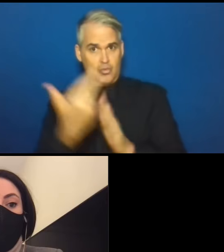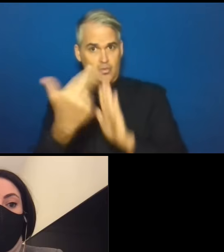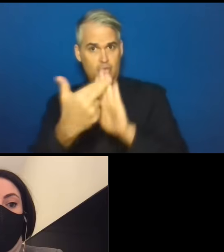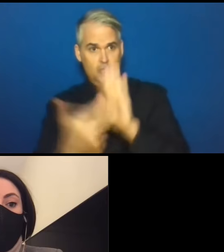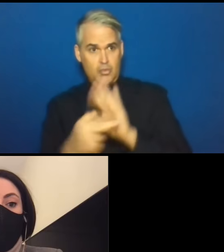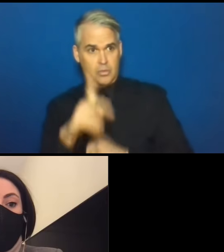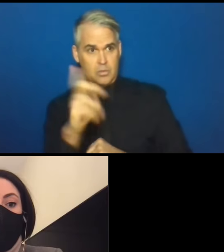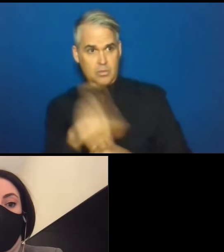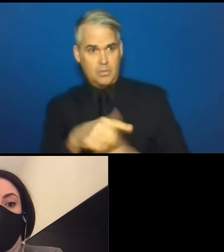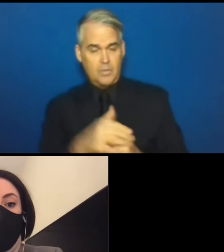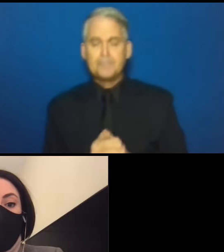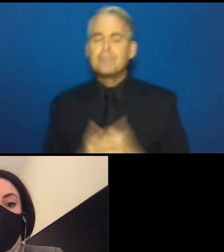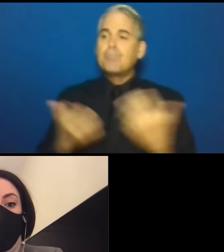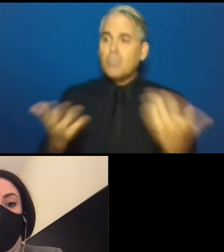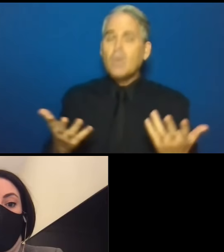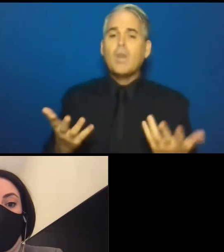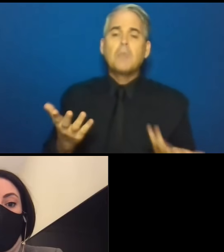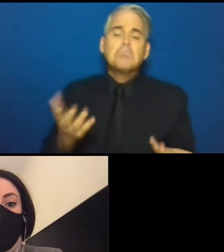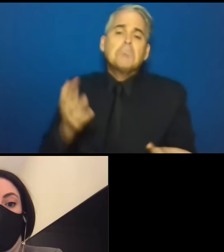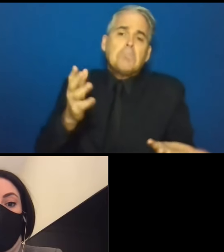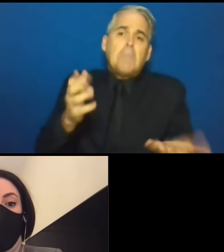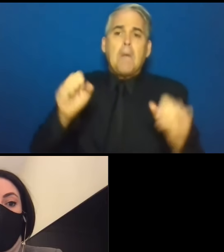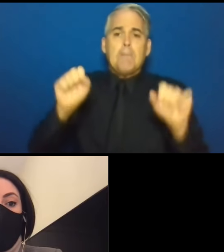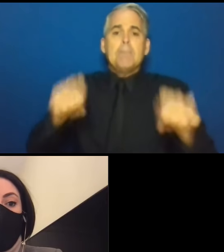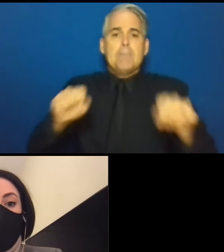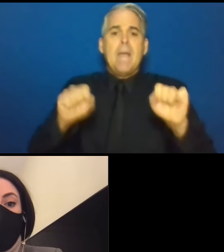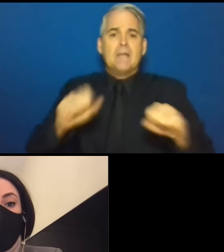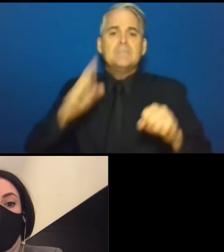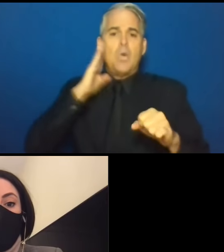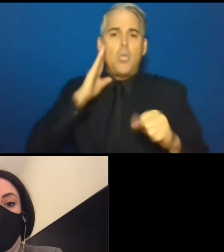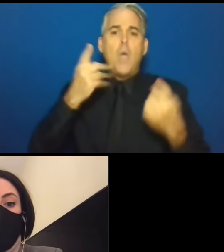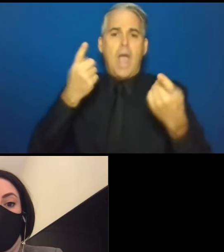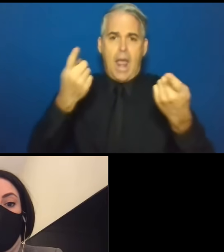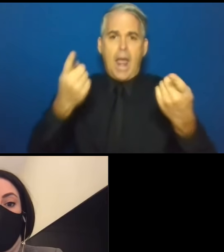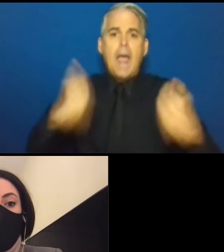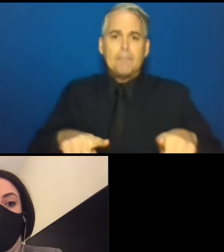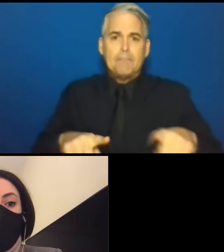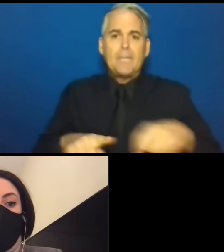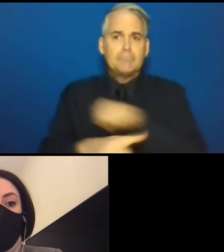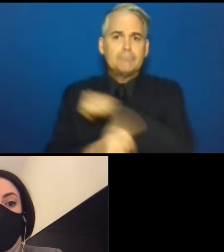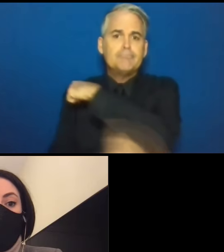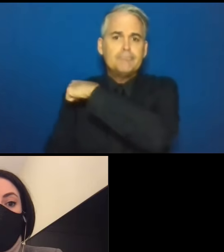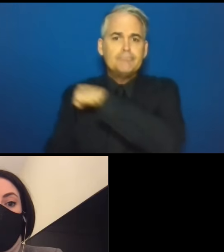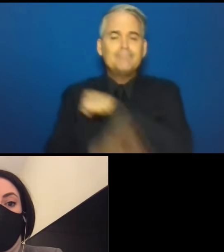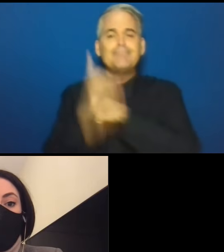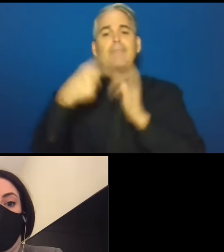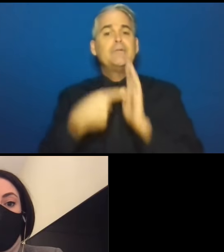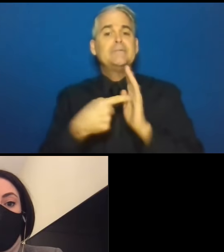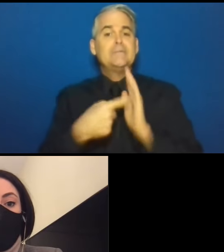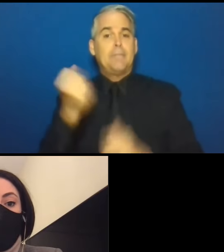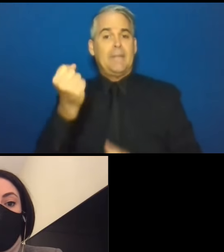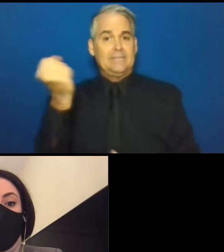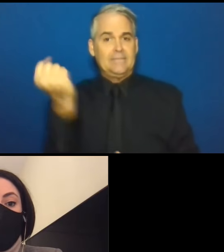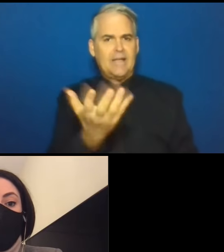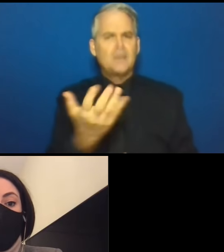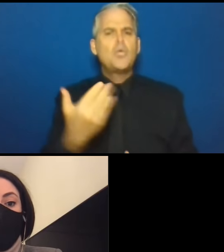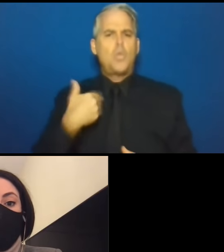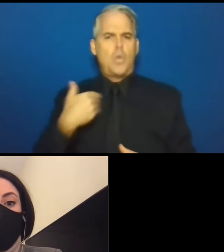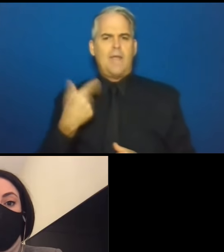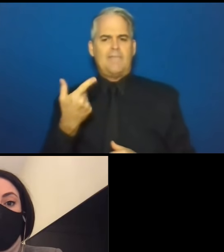for those that don't, as Howard Stutz asked earlier with gaming. With the gaming in the gaming venue, we have the Gaming Control Board